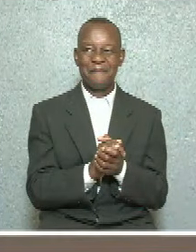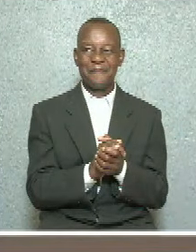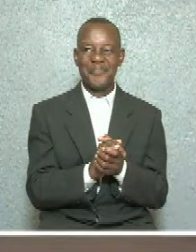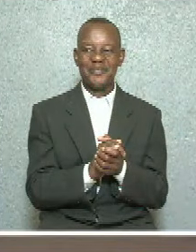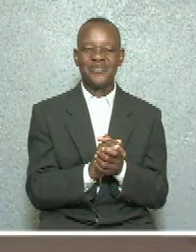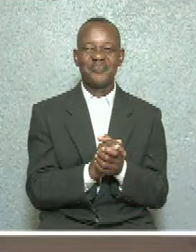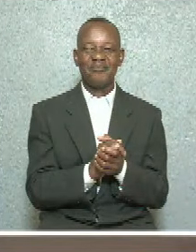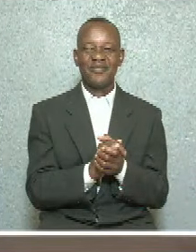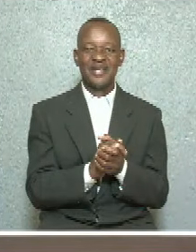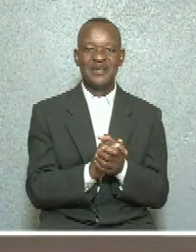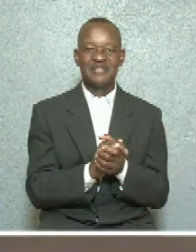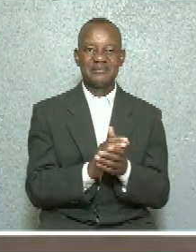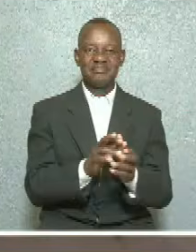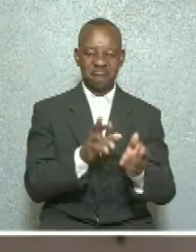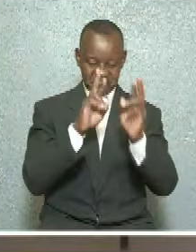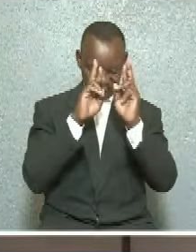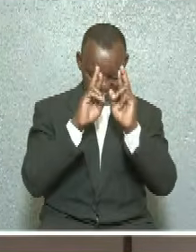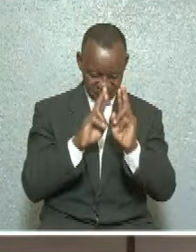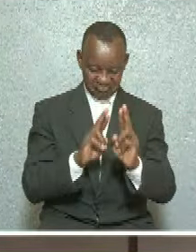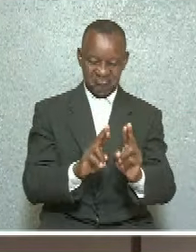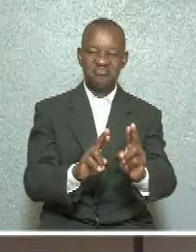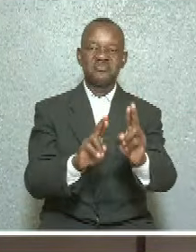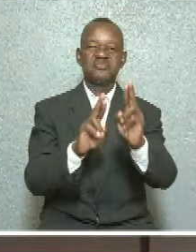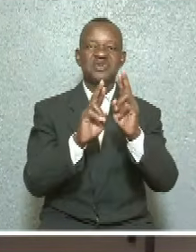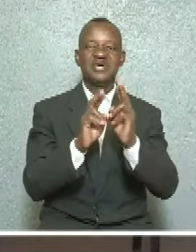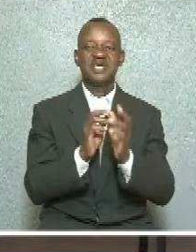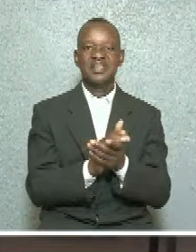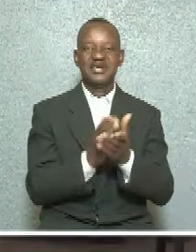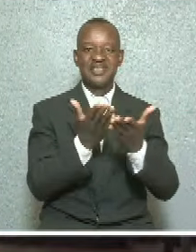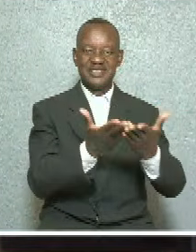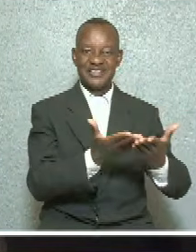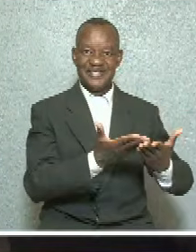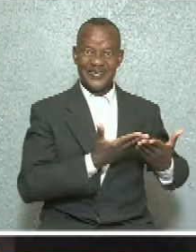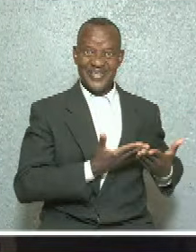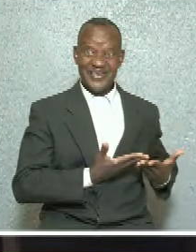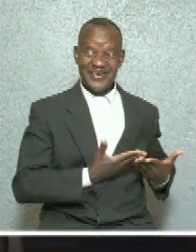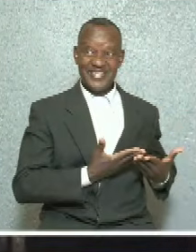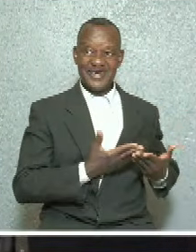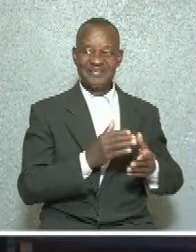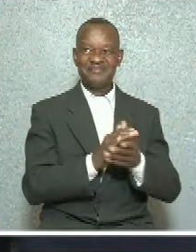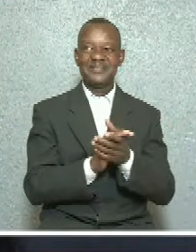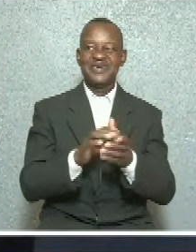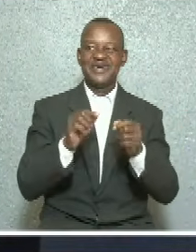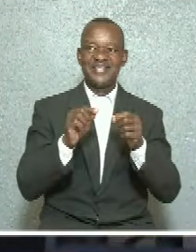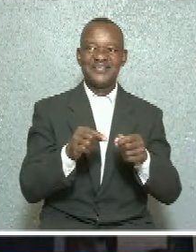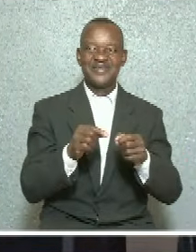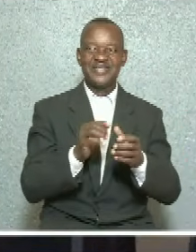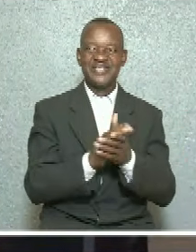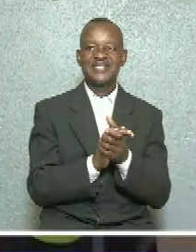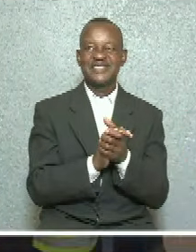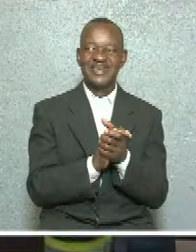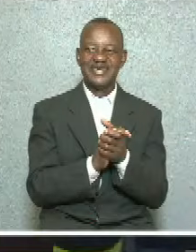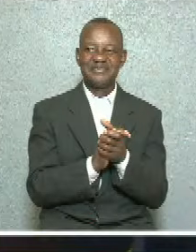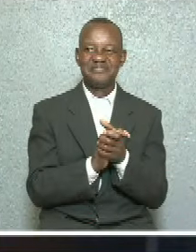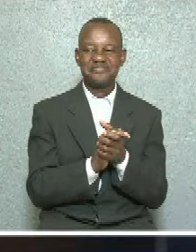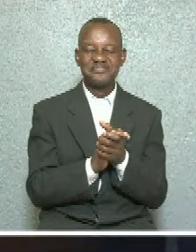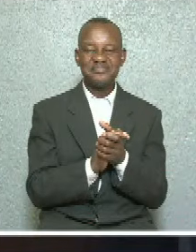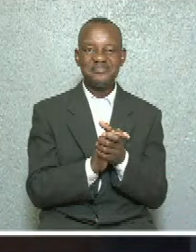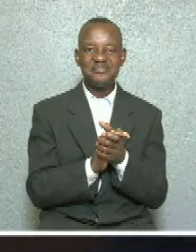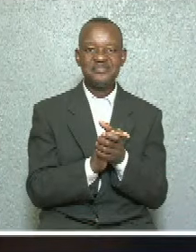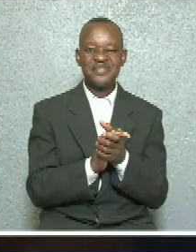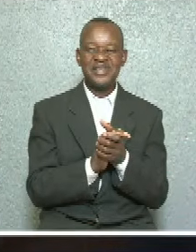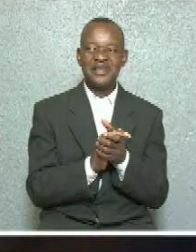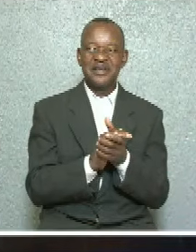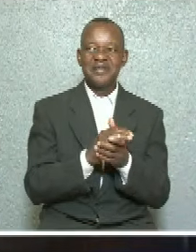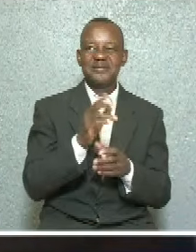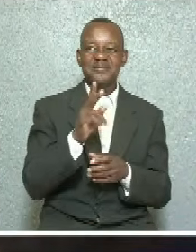Honorable Minister, please feel very much welcome. Welcome to the PAY program. It's very nice to have you. And yes, everyone, shall we be